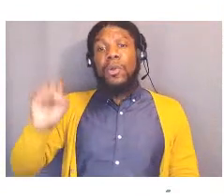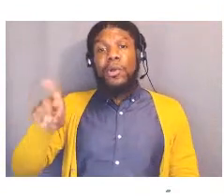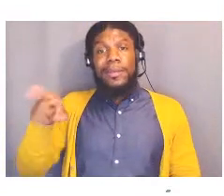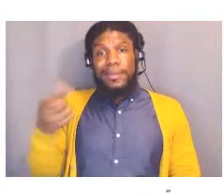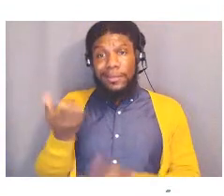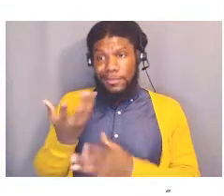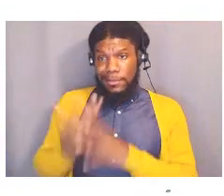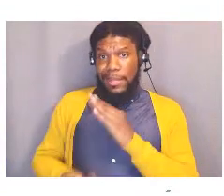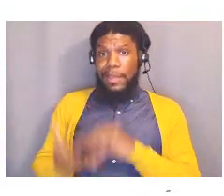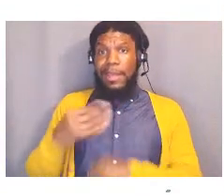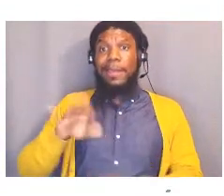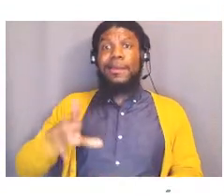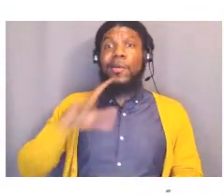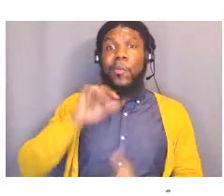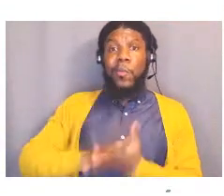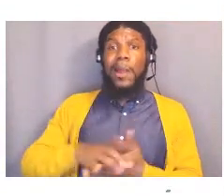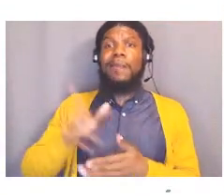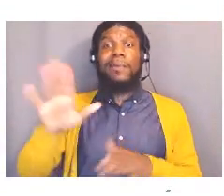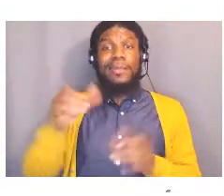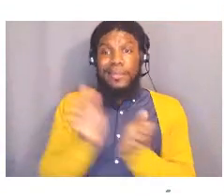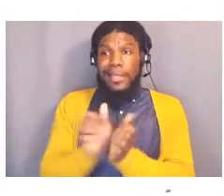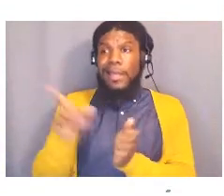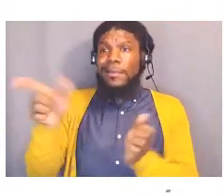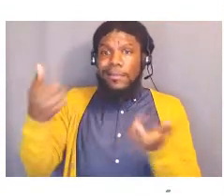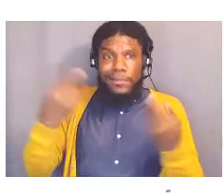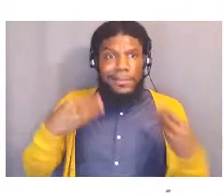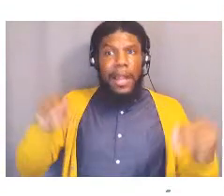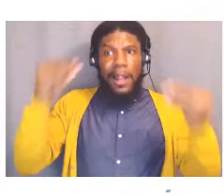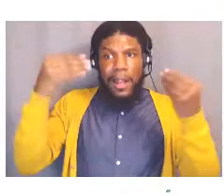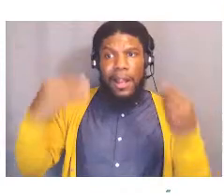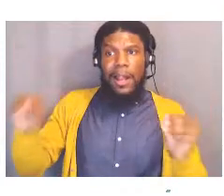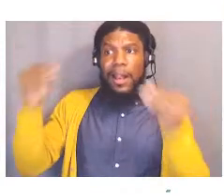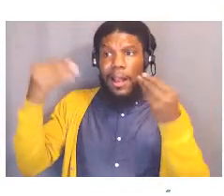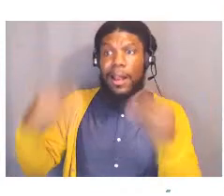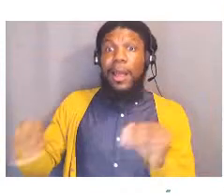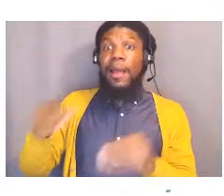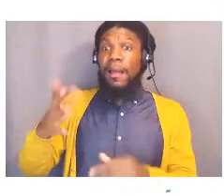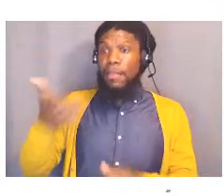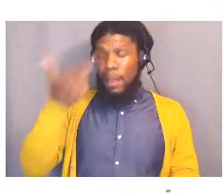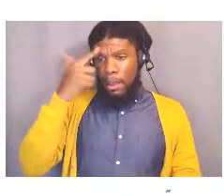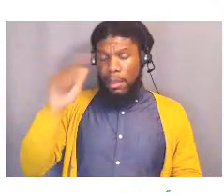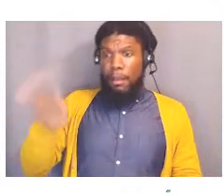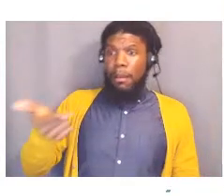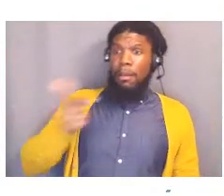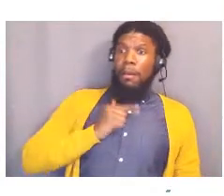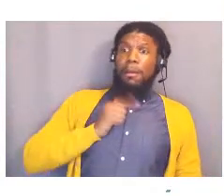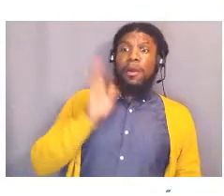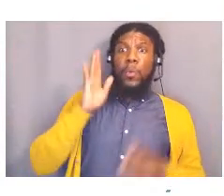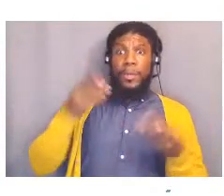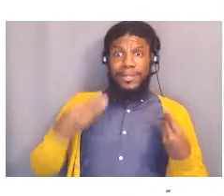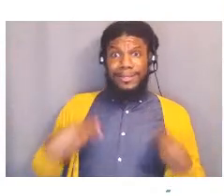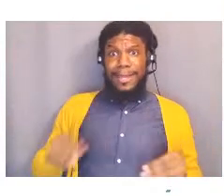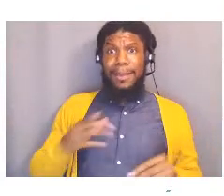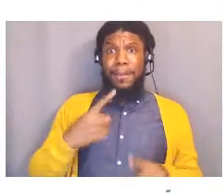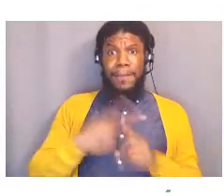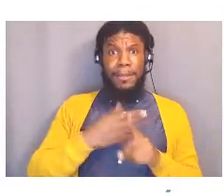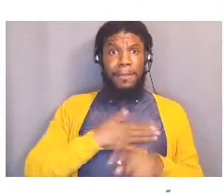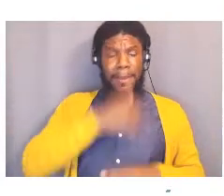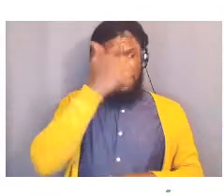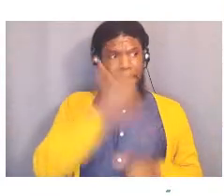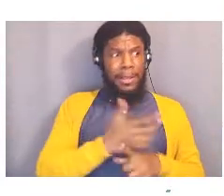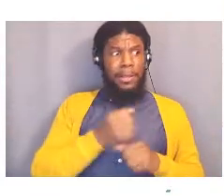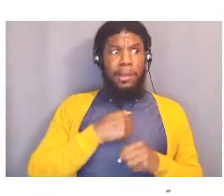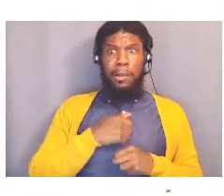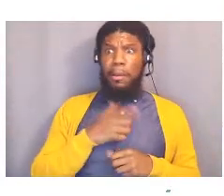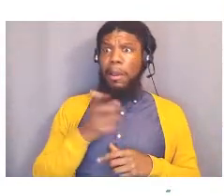wife, was selling off his slaves, and I thought me and my brothers was going to be sold off. So I planned to run away, but my brothers got